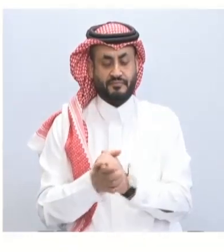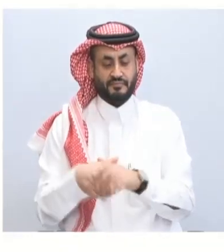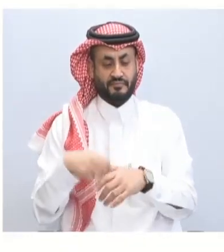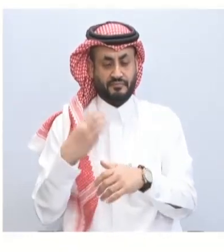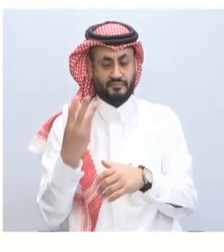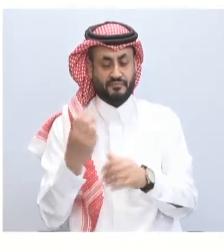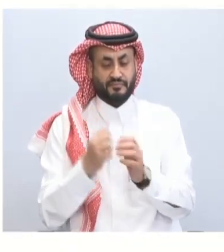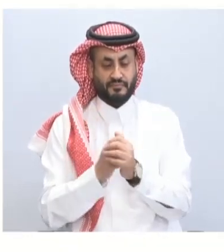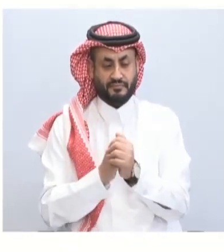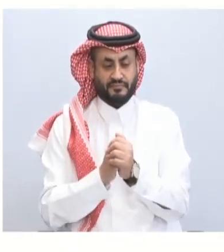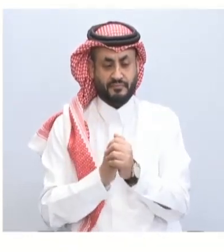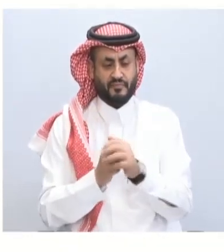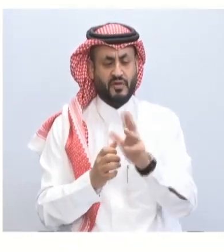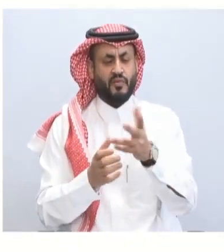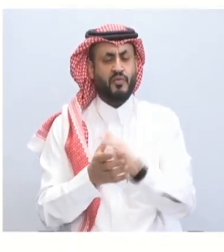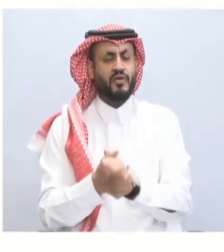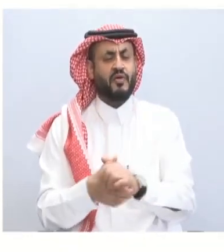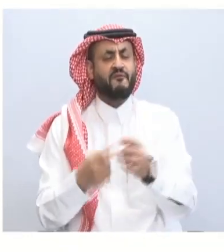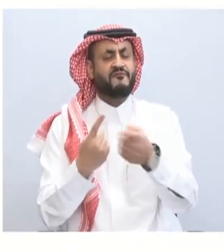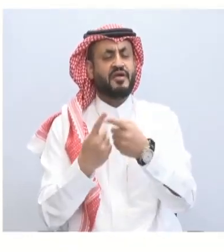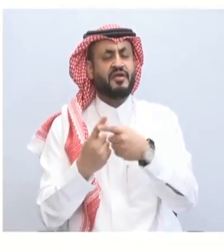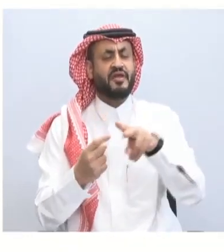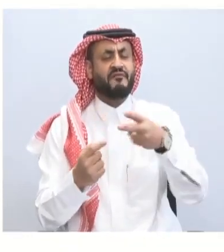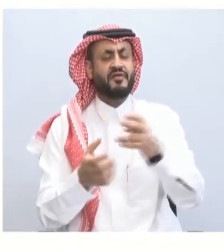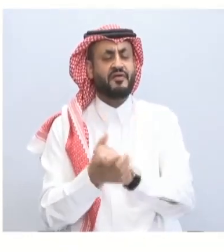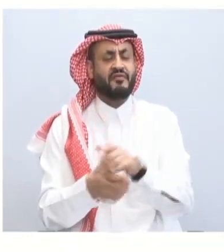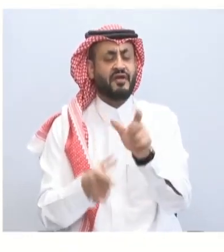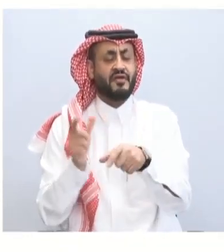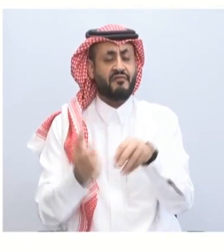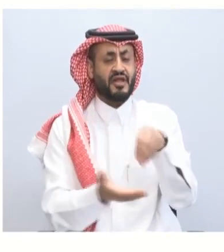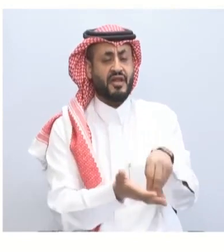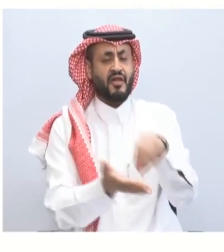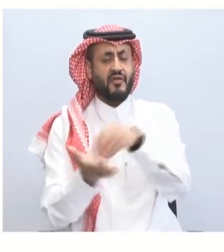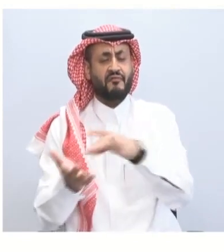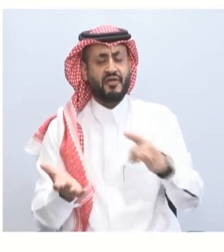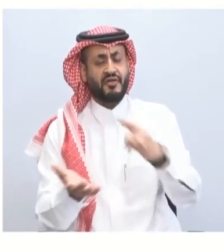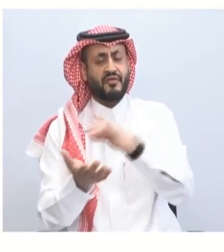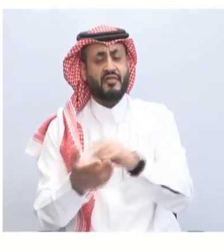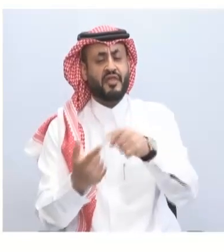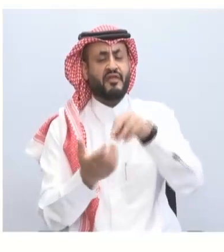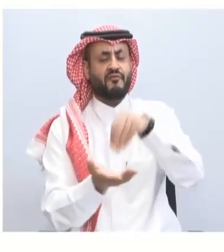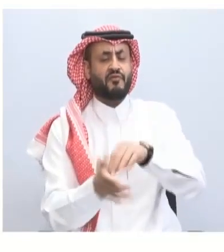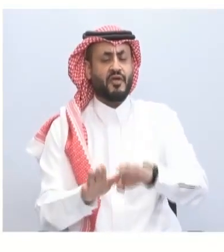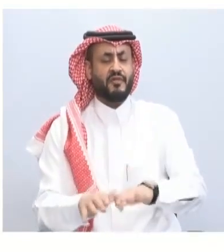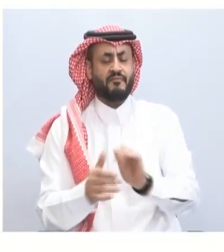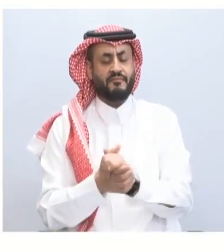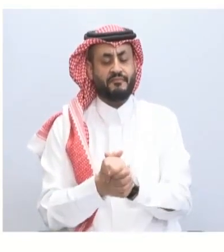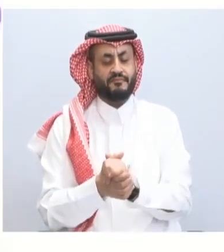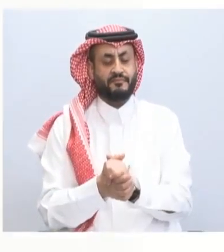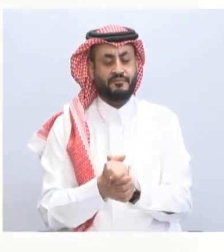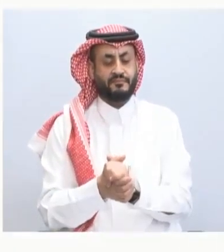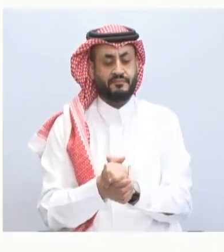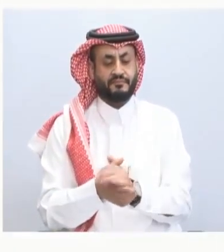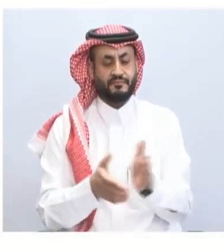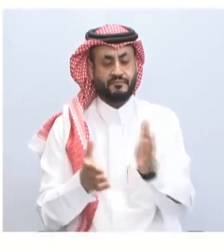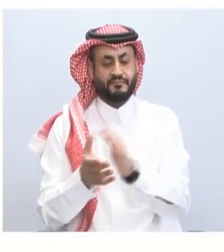3. What's the main difference between participants who traveled to different countries and those who didn't?